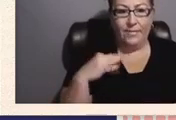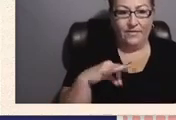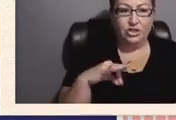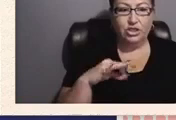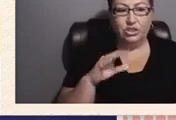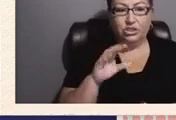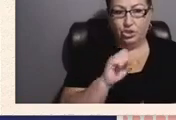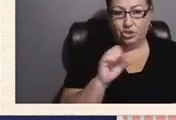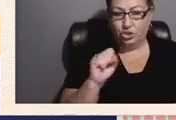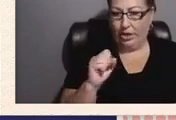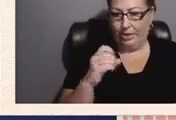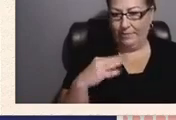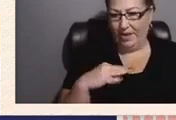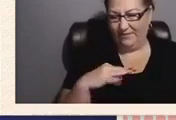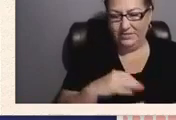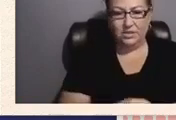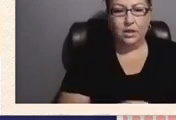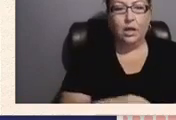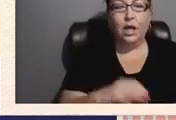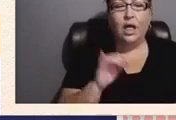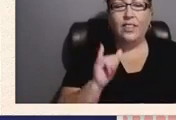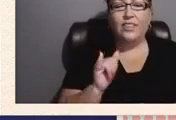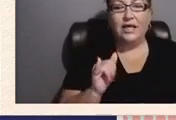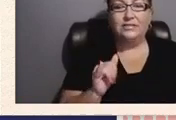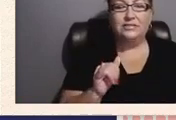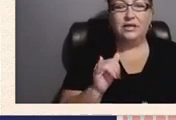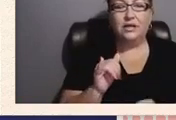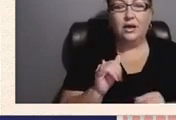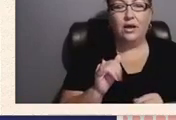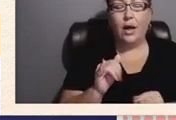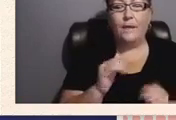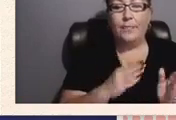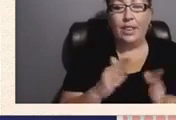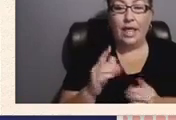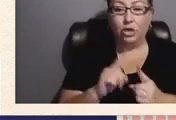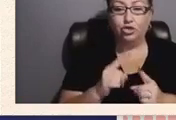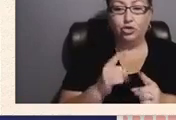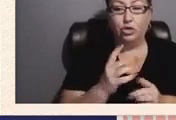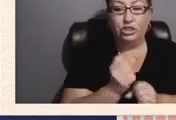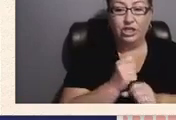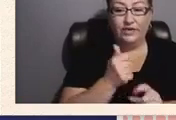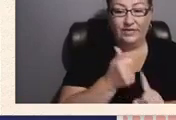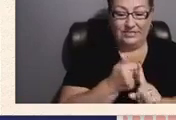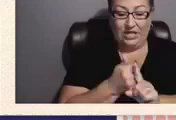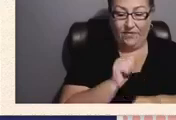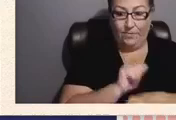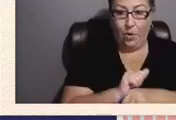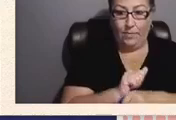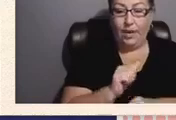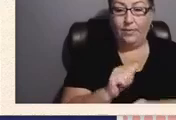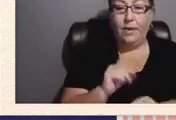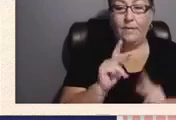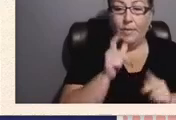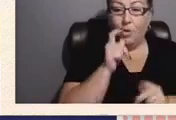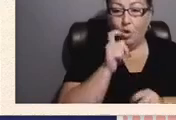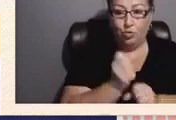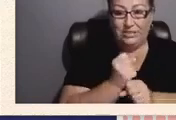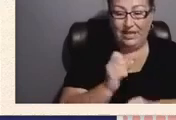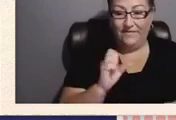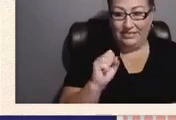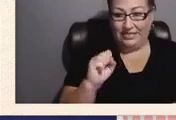These are past plans. These are plans to achieve self-employment. Individuals who are receiving SSI may